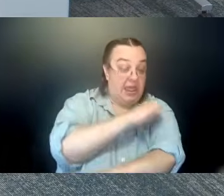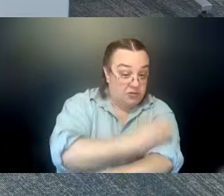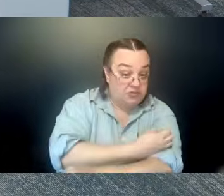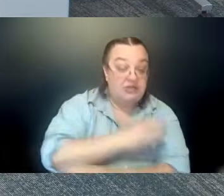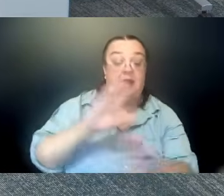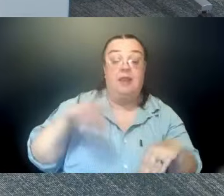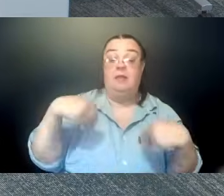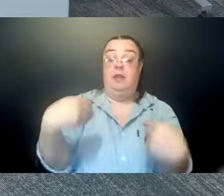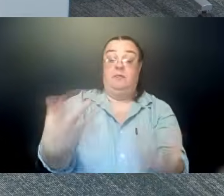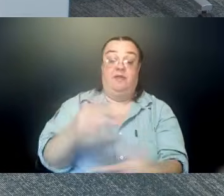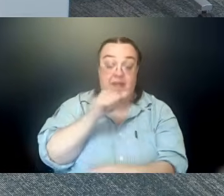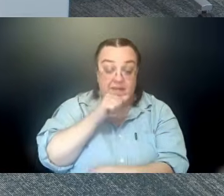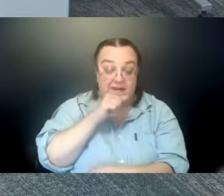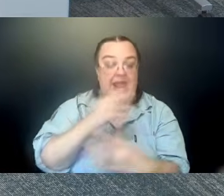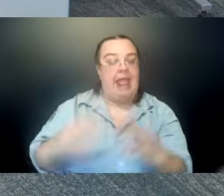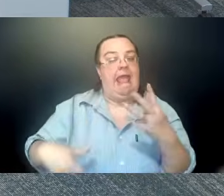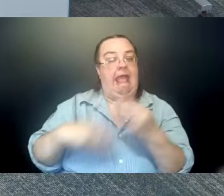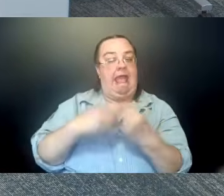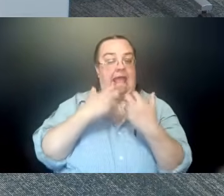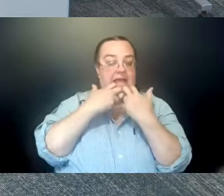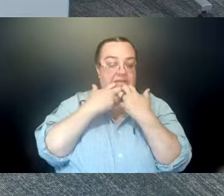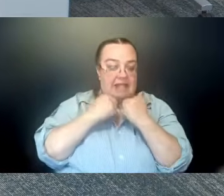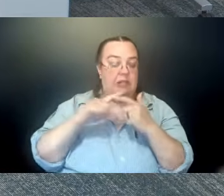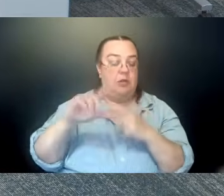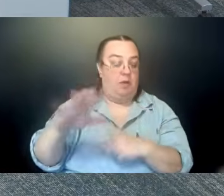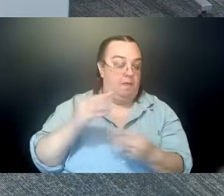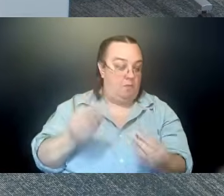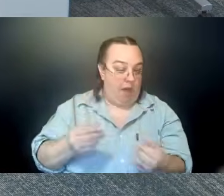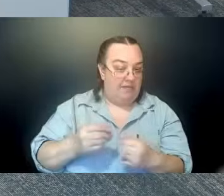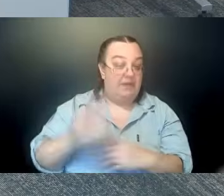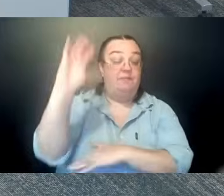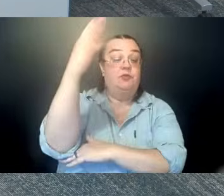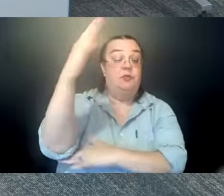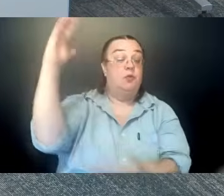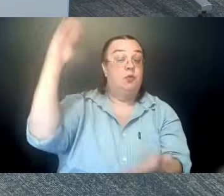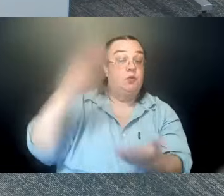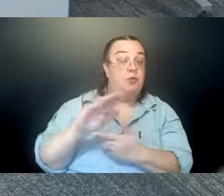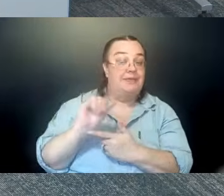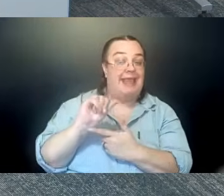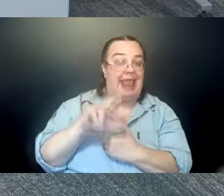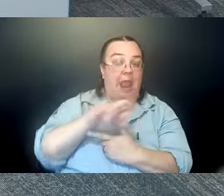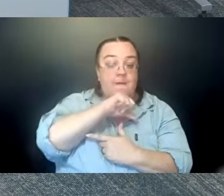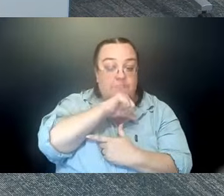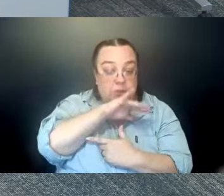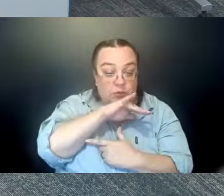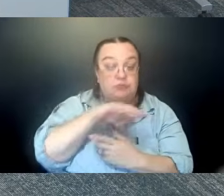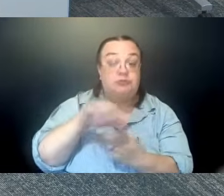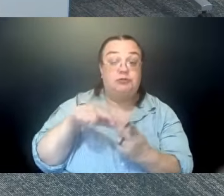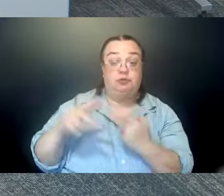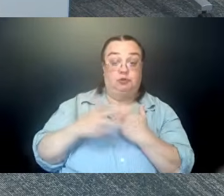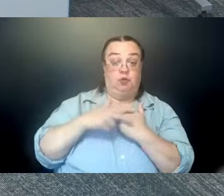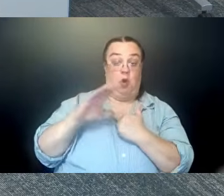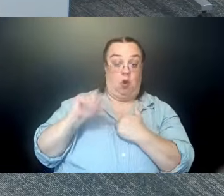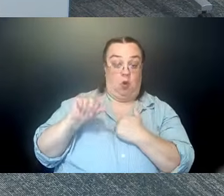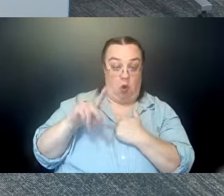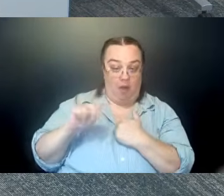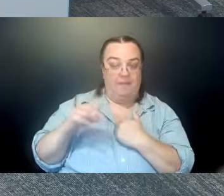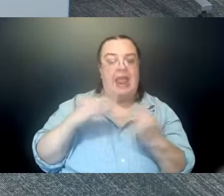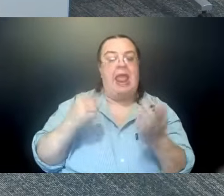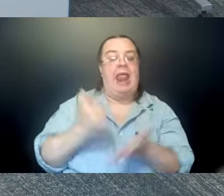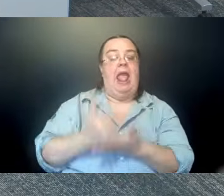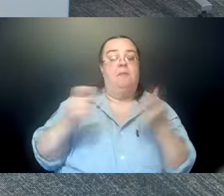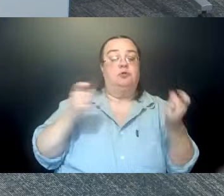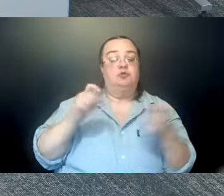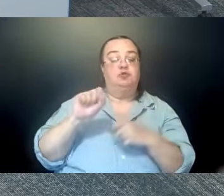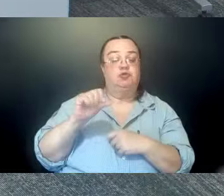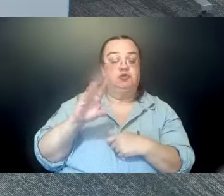Trees reduce air pollution, store carbon, and help control stormwater erosion. I am assured that Cheverly's